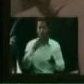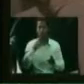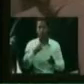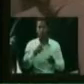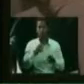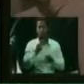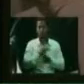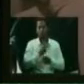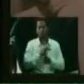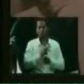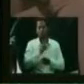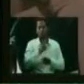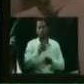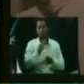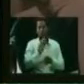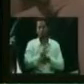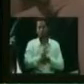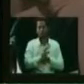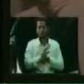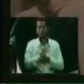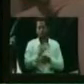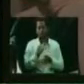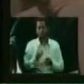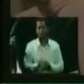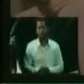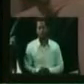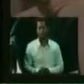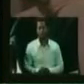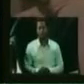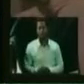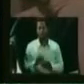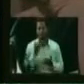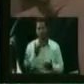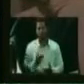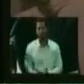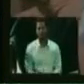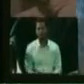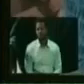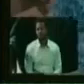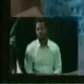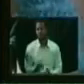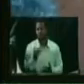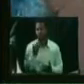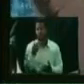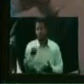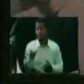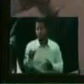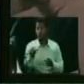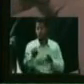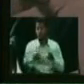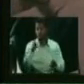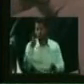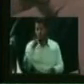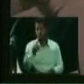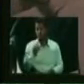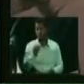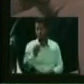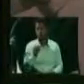attorney rather than also becoming complicit. Thank you. Thank you, ma'am. Any questions for Ms. Owen?